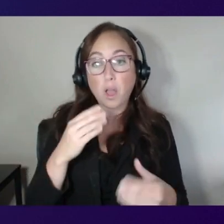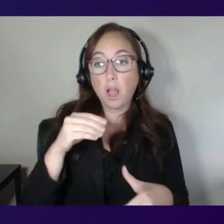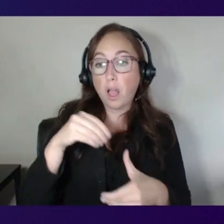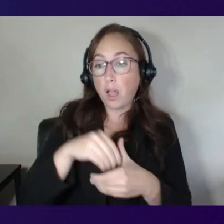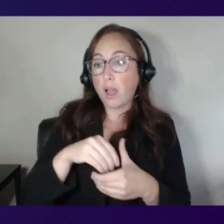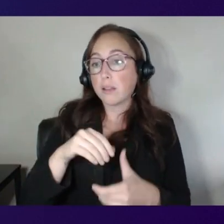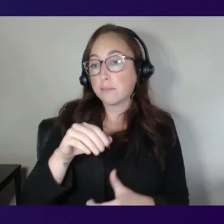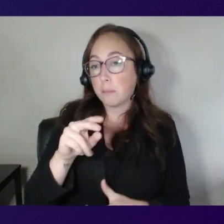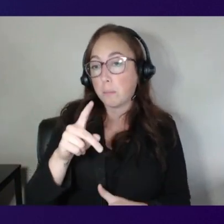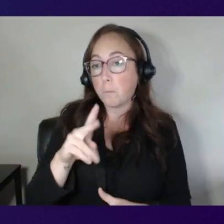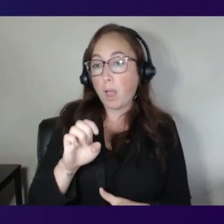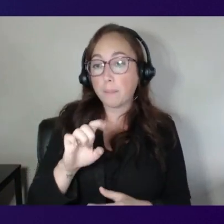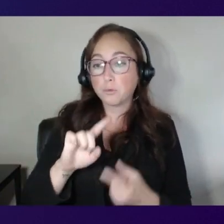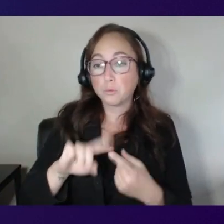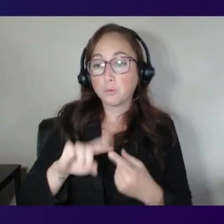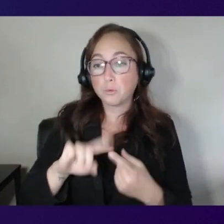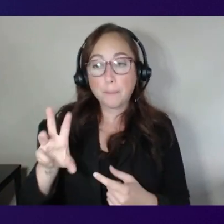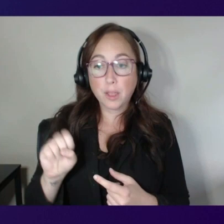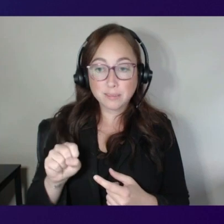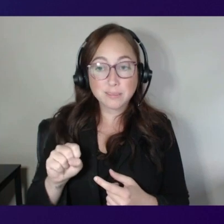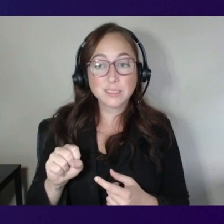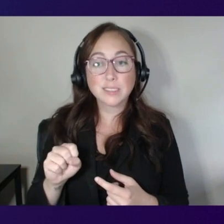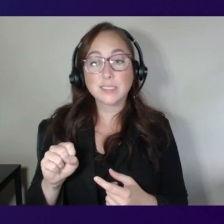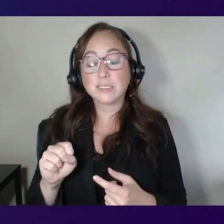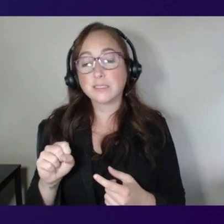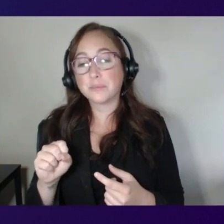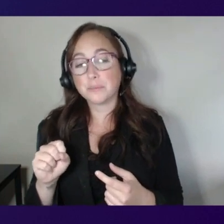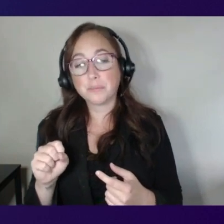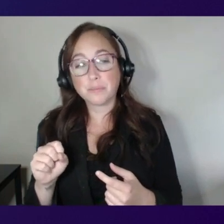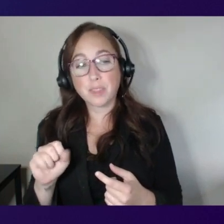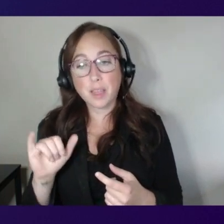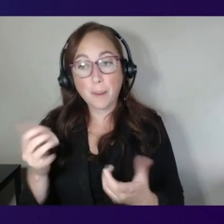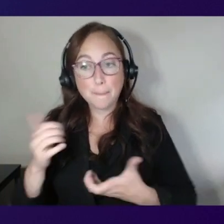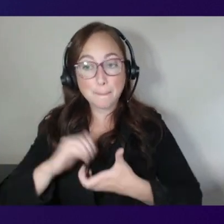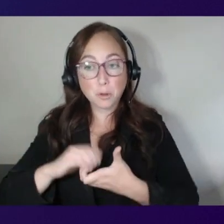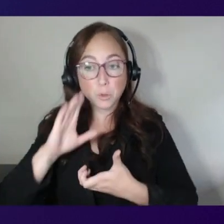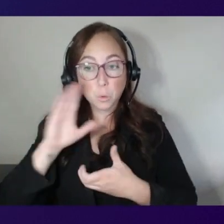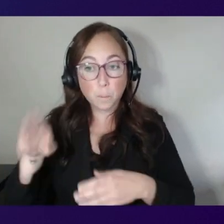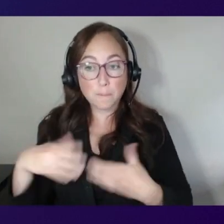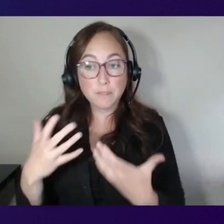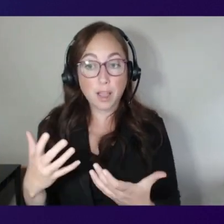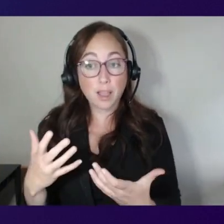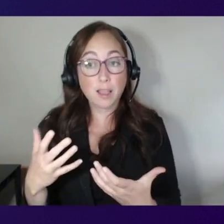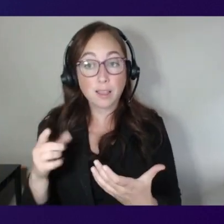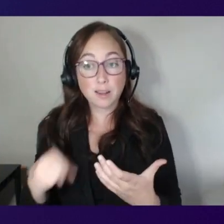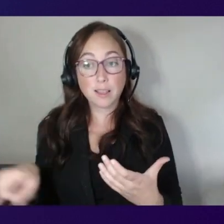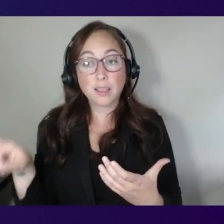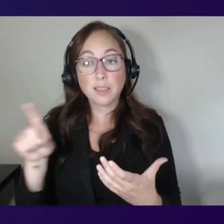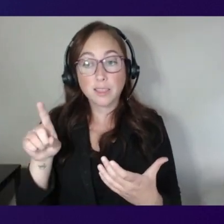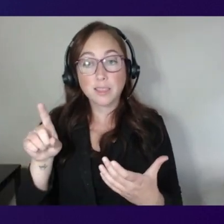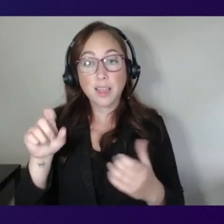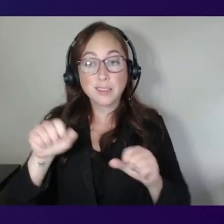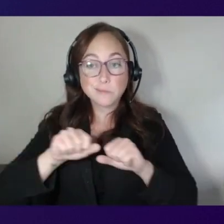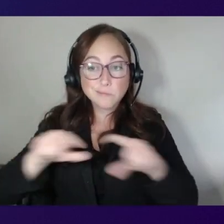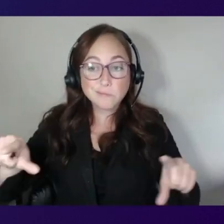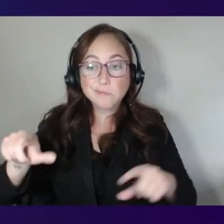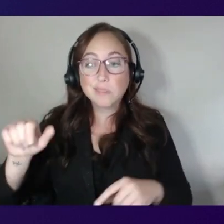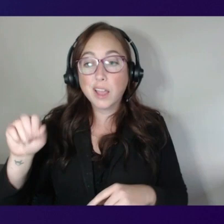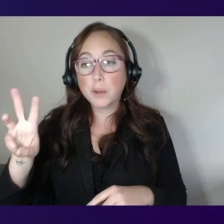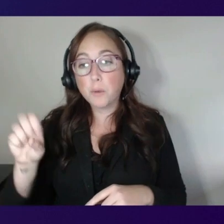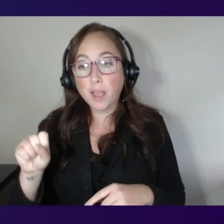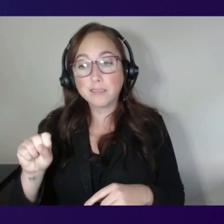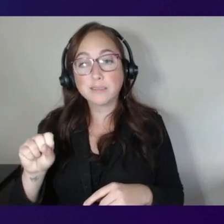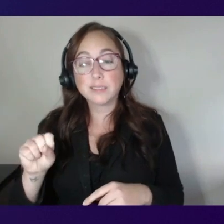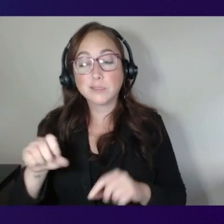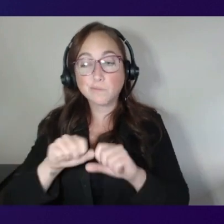Really having this solution that partners can provide, where they can deploy onto AWS, they can deploy